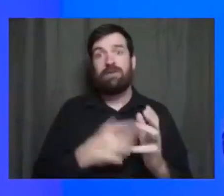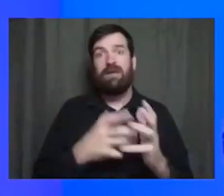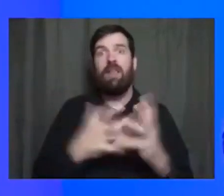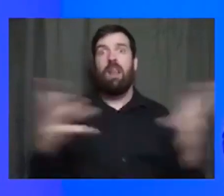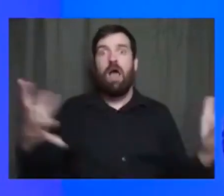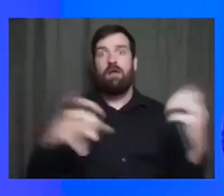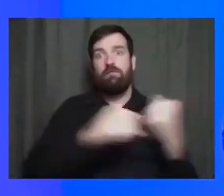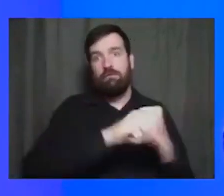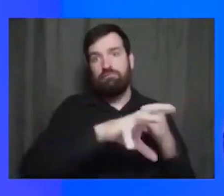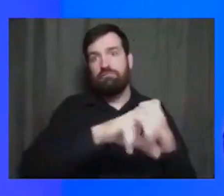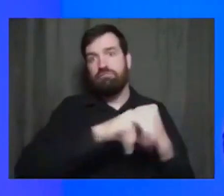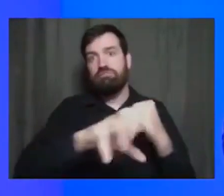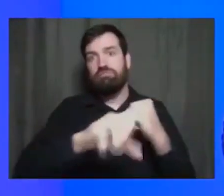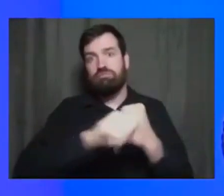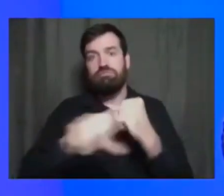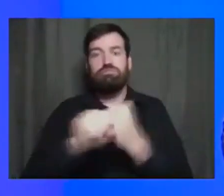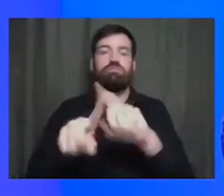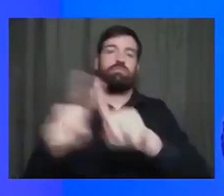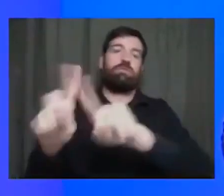different states on,